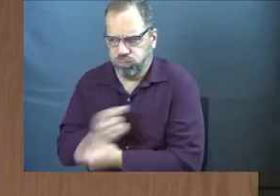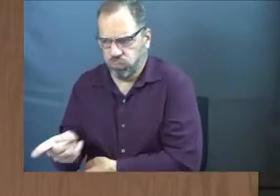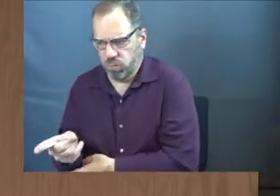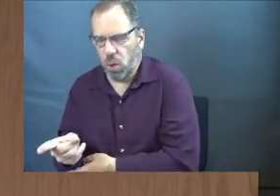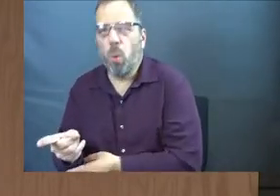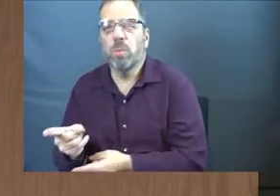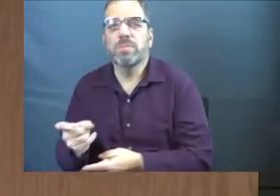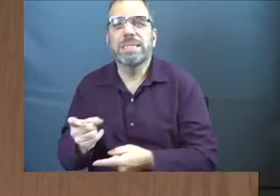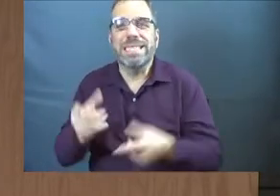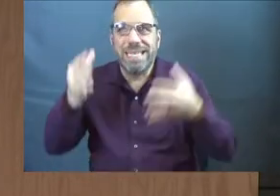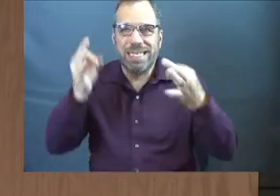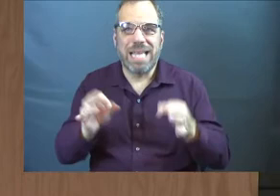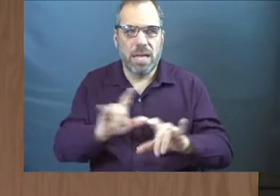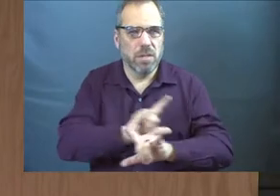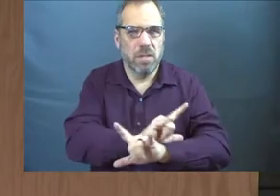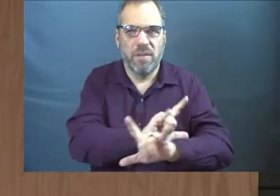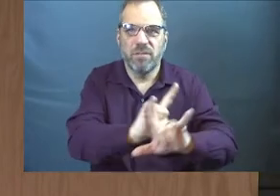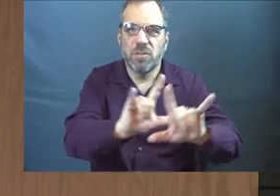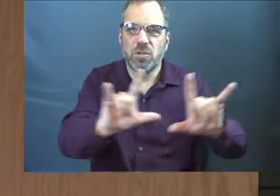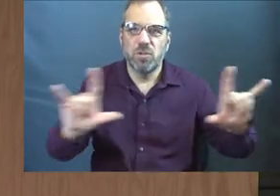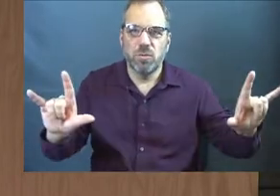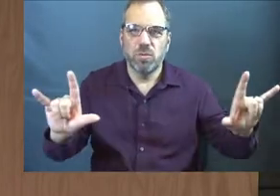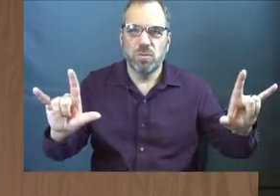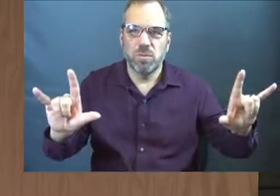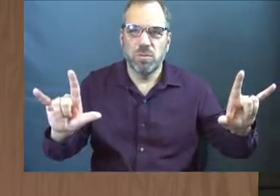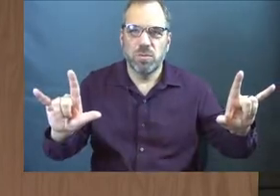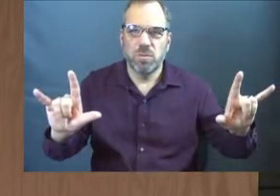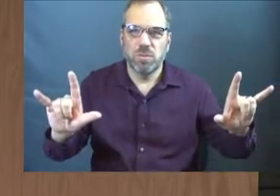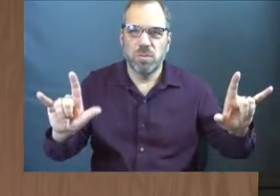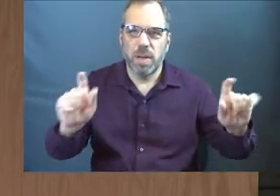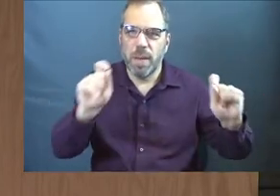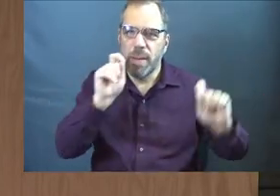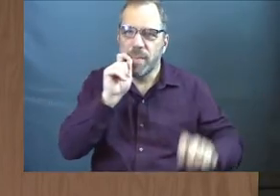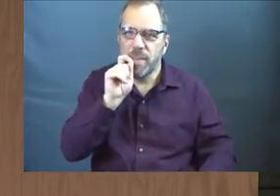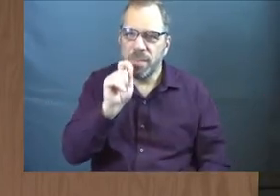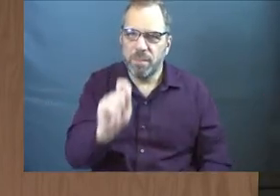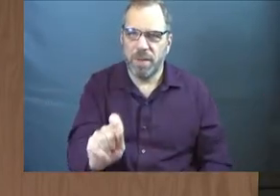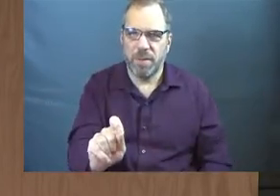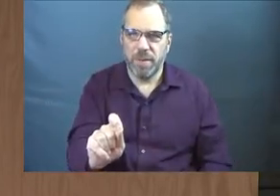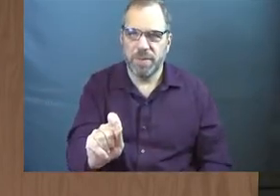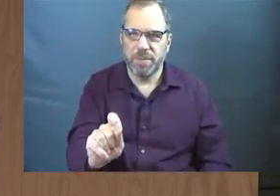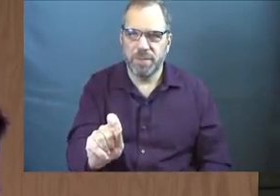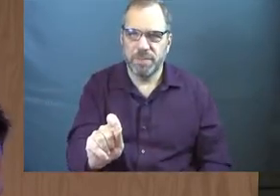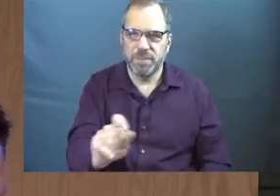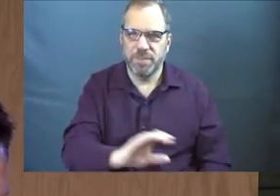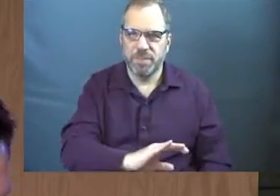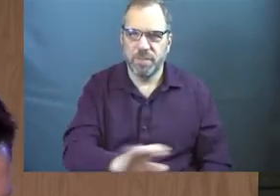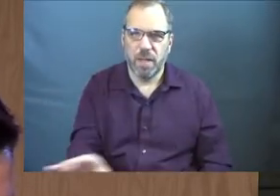chose to love you. Full stop. That matters.